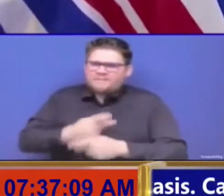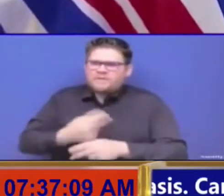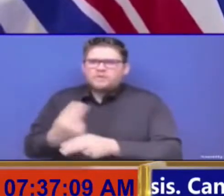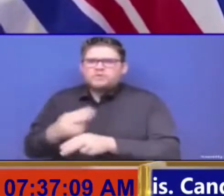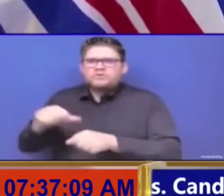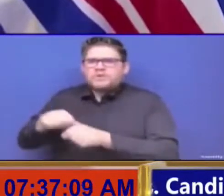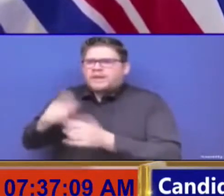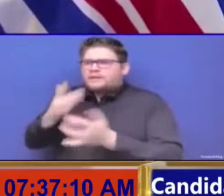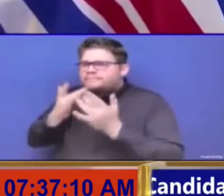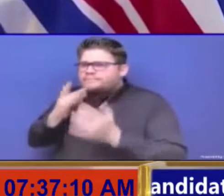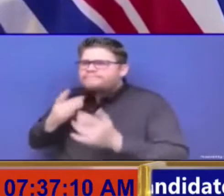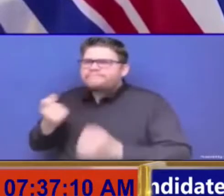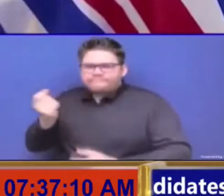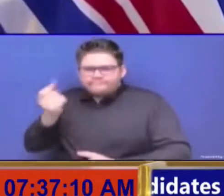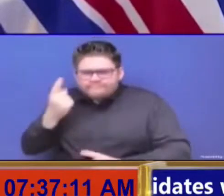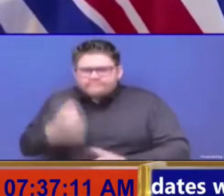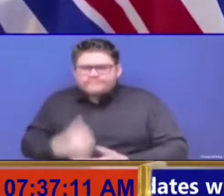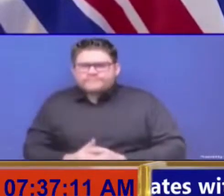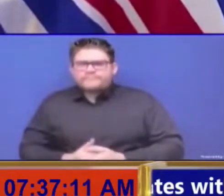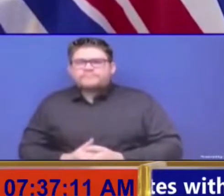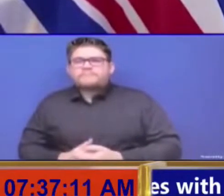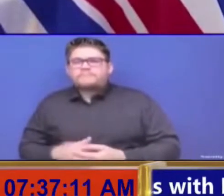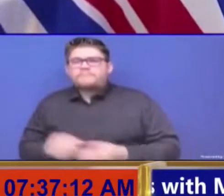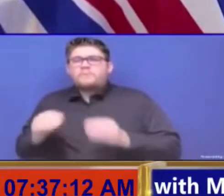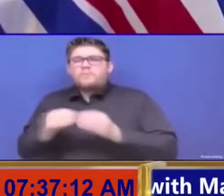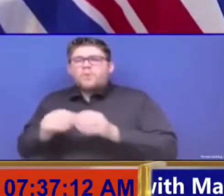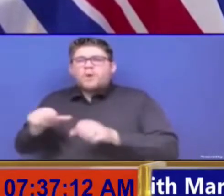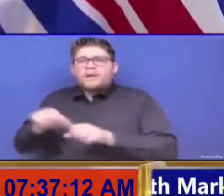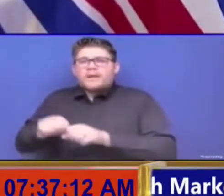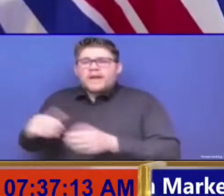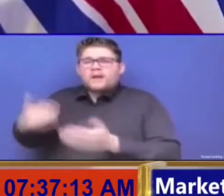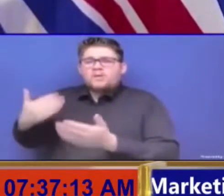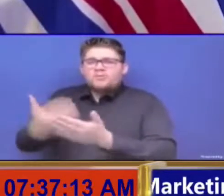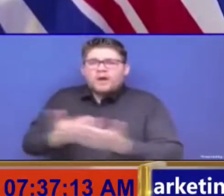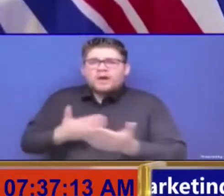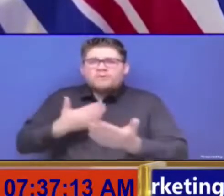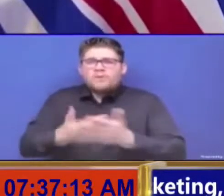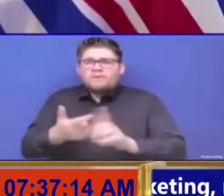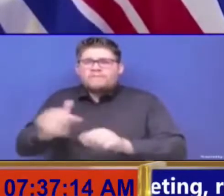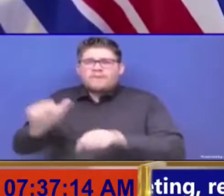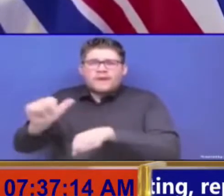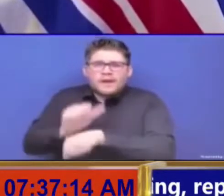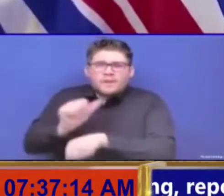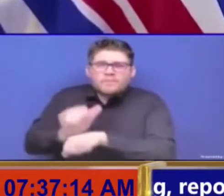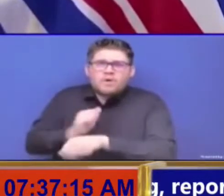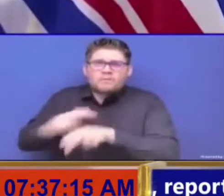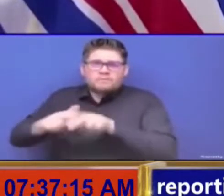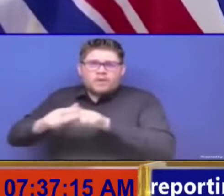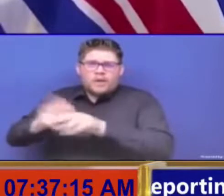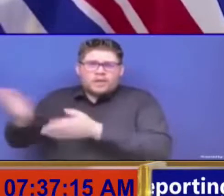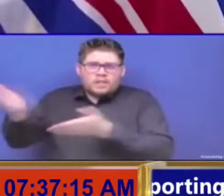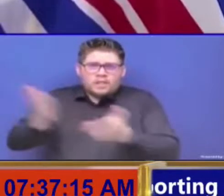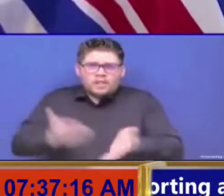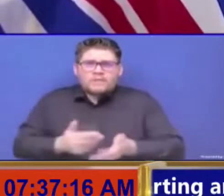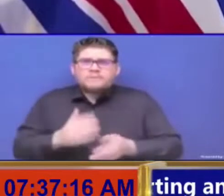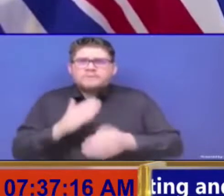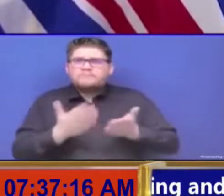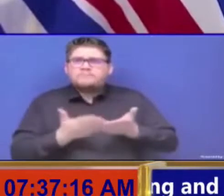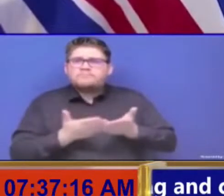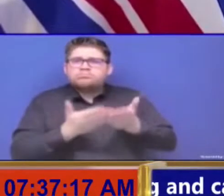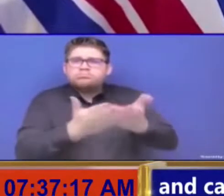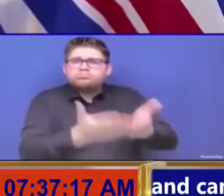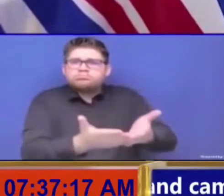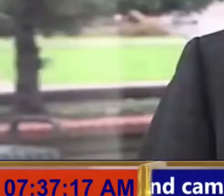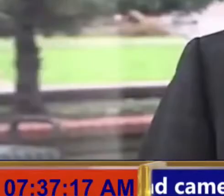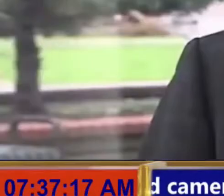Lower Mainland from Alberta through the railways. We also know that some barges have arrived to offload fuel from the